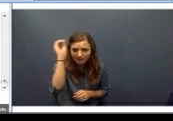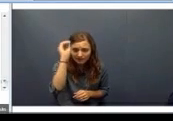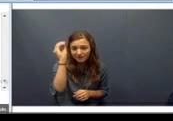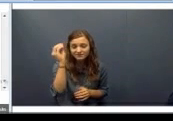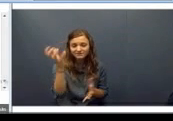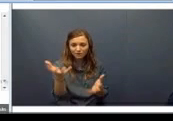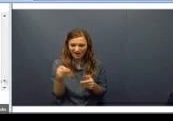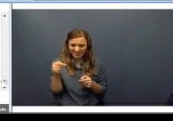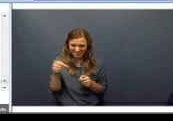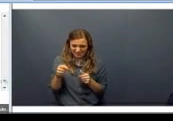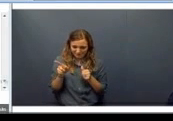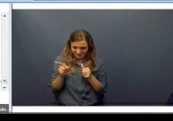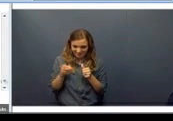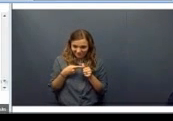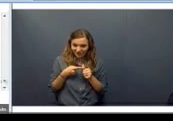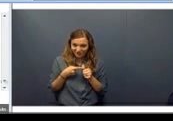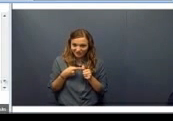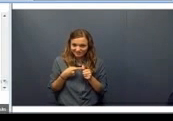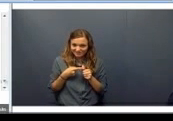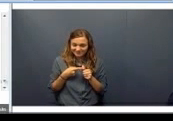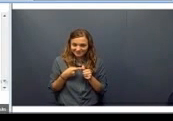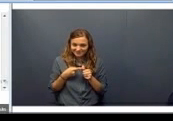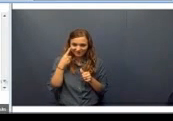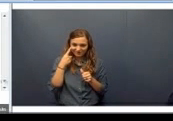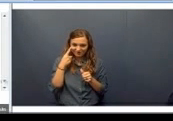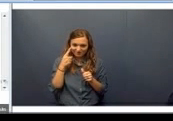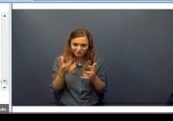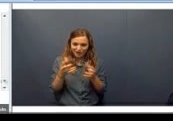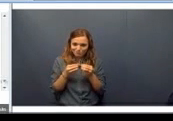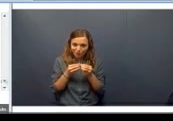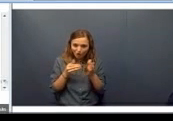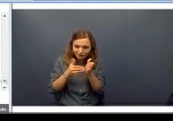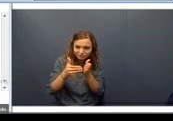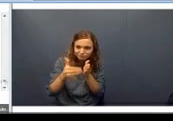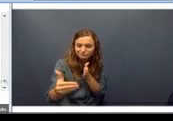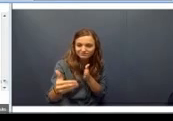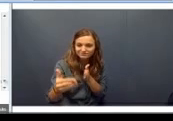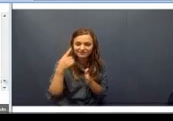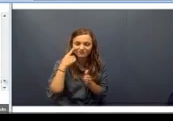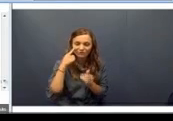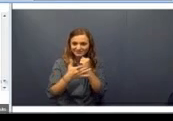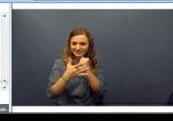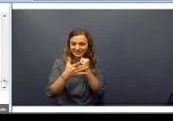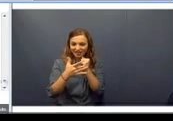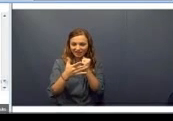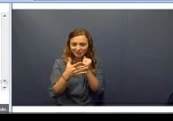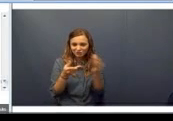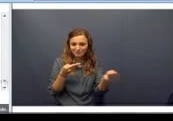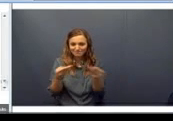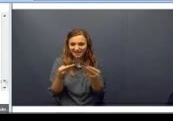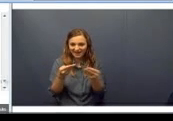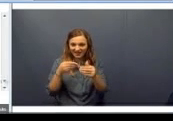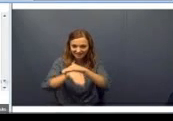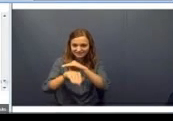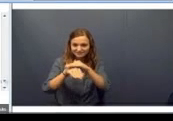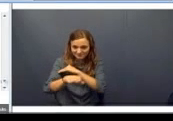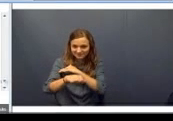We really would like to hear from you. We'd like this to be the first in our series of